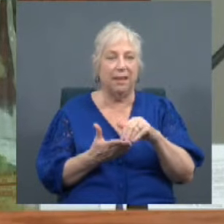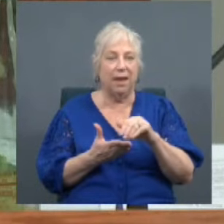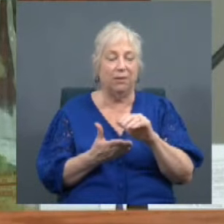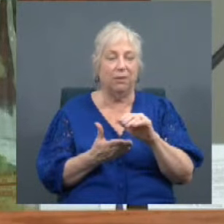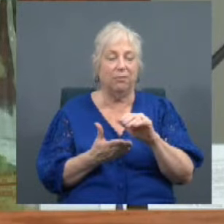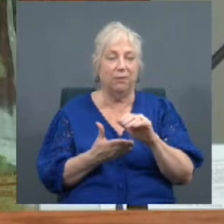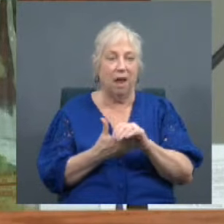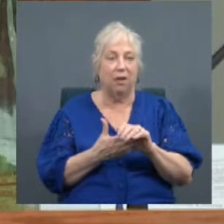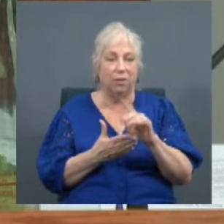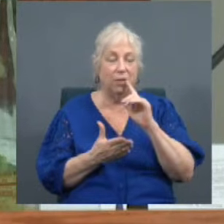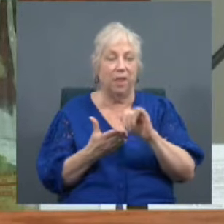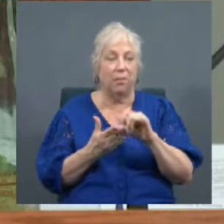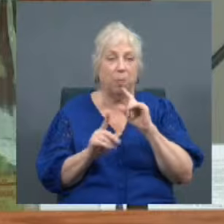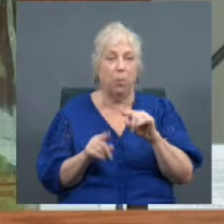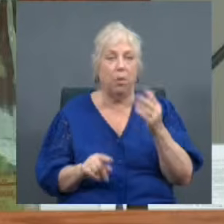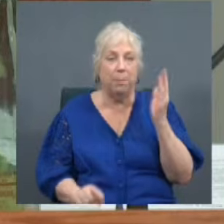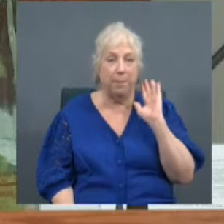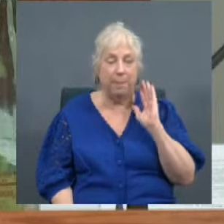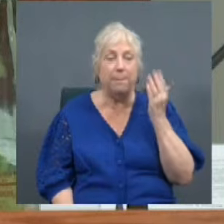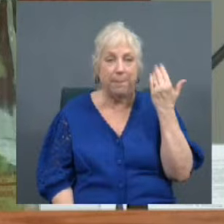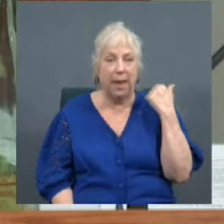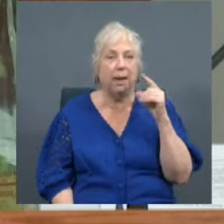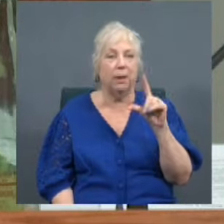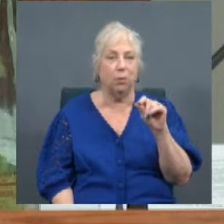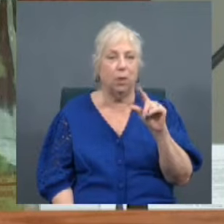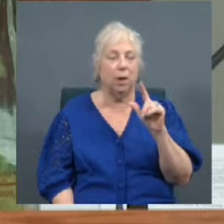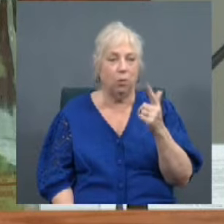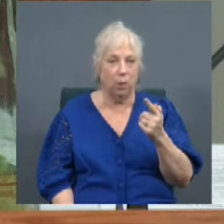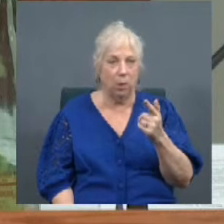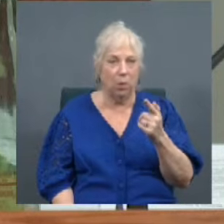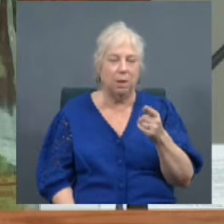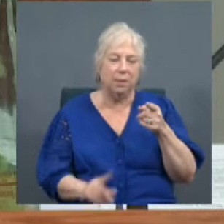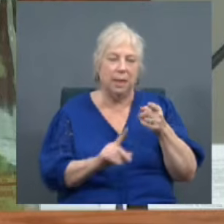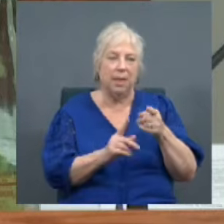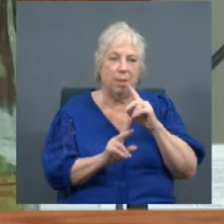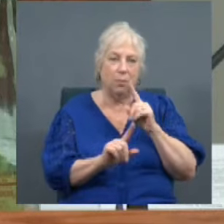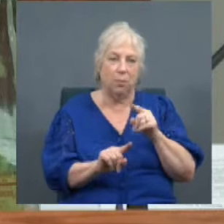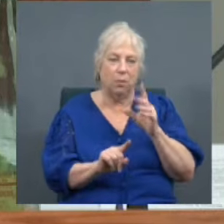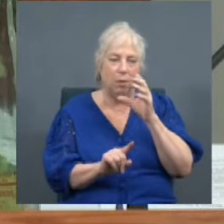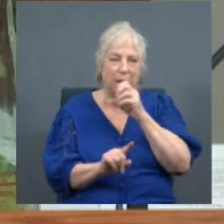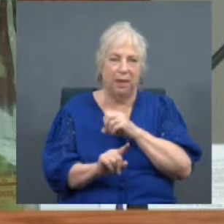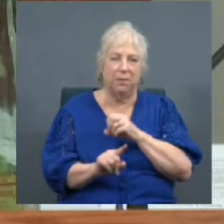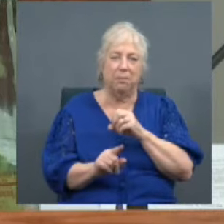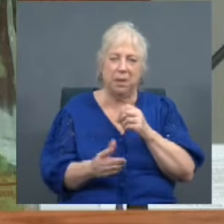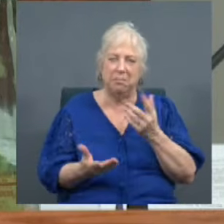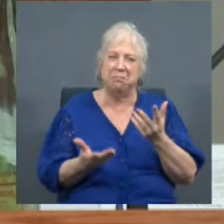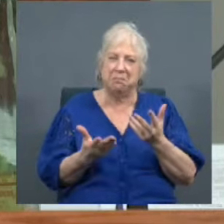2021, Yes, sir. it estimated pretty close to what